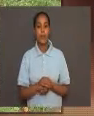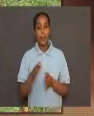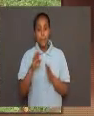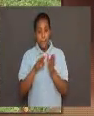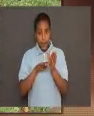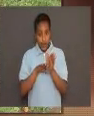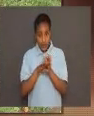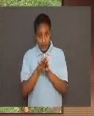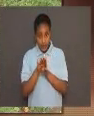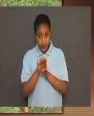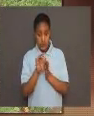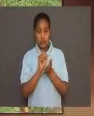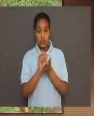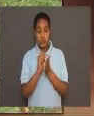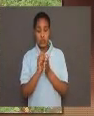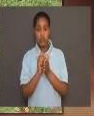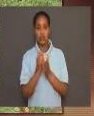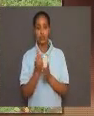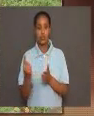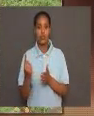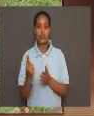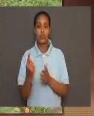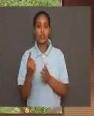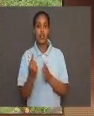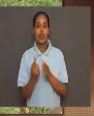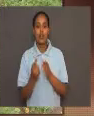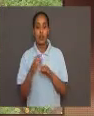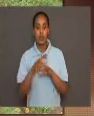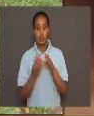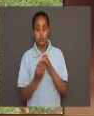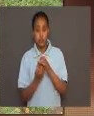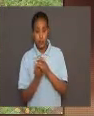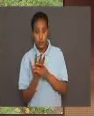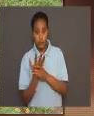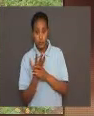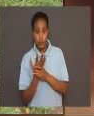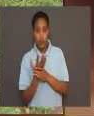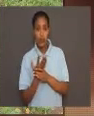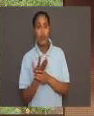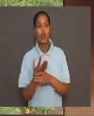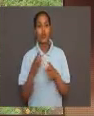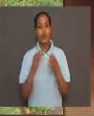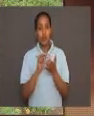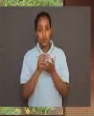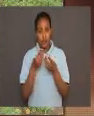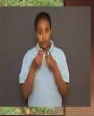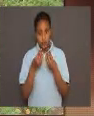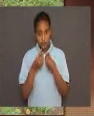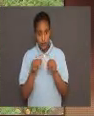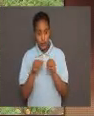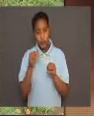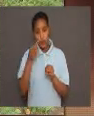Bacteria, such as those found in the outgrowths on the roots of legumes like